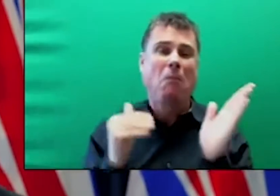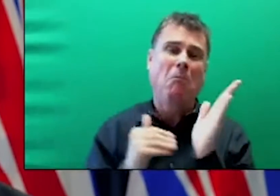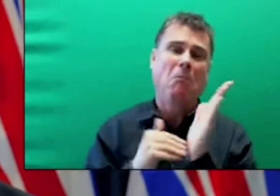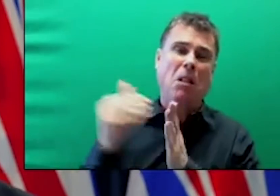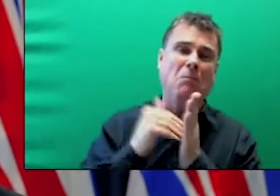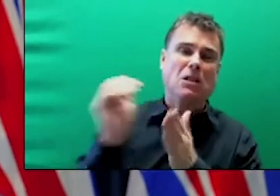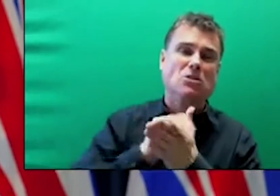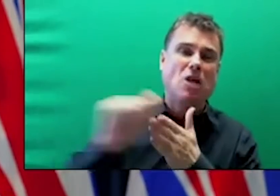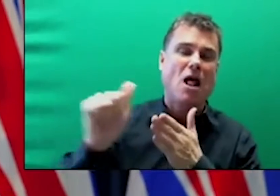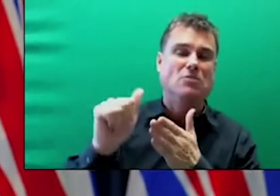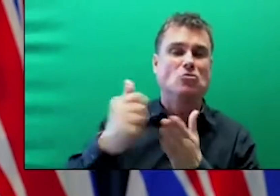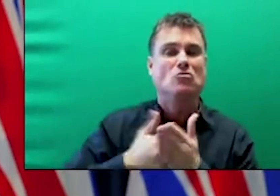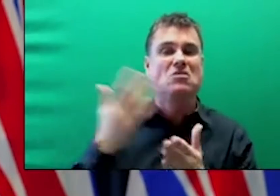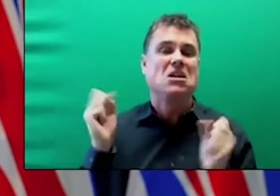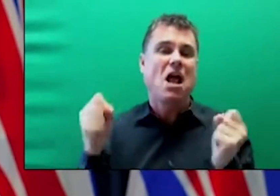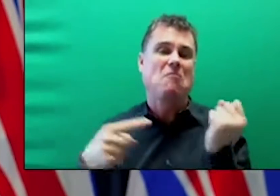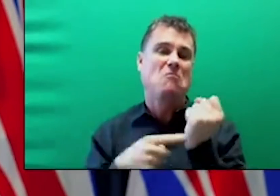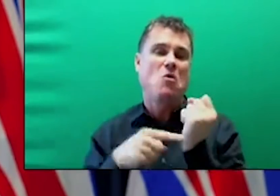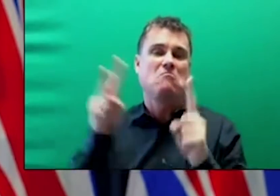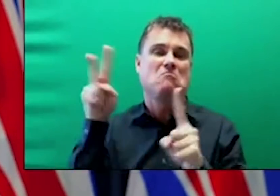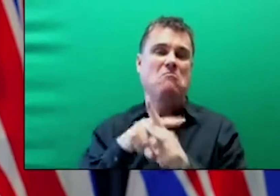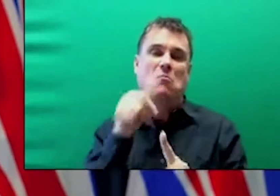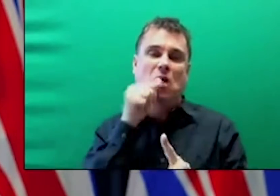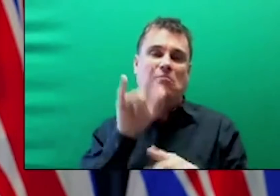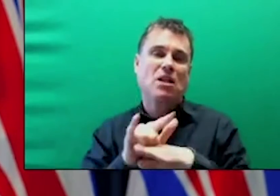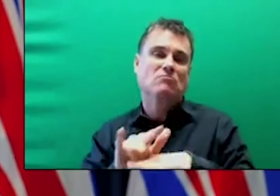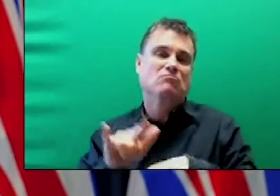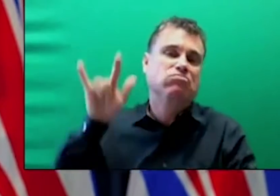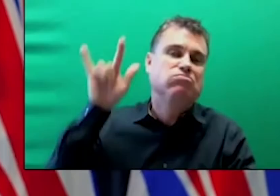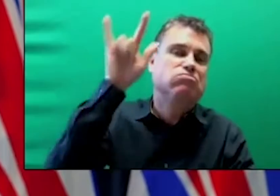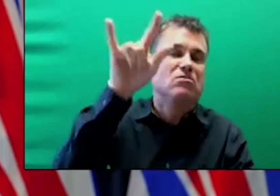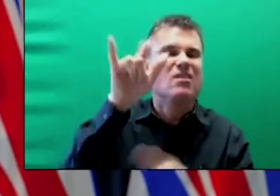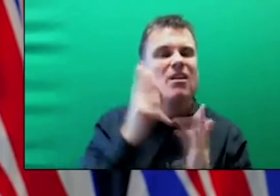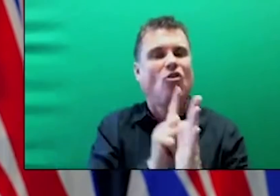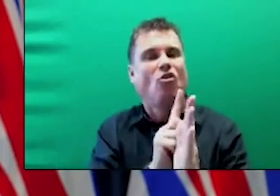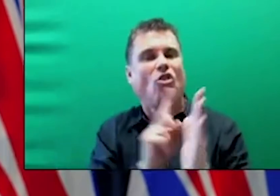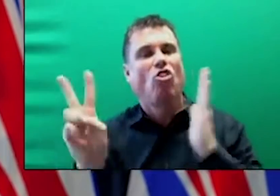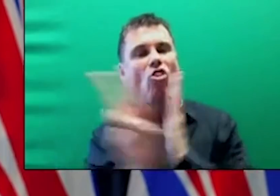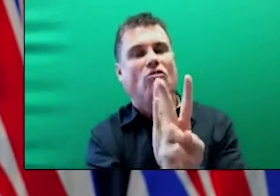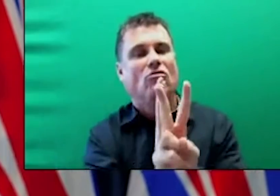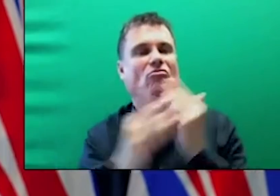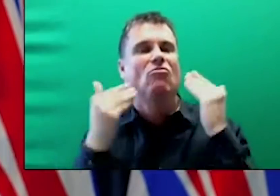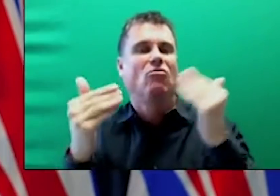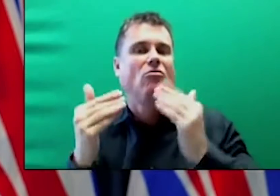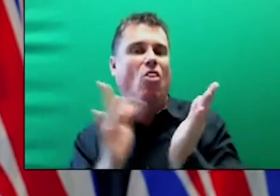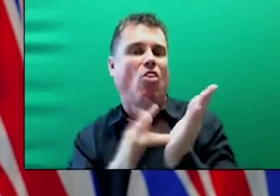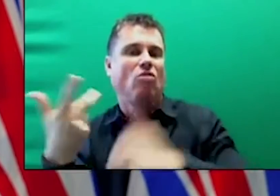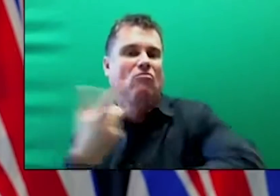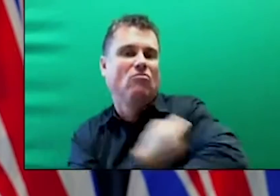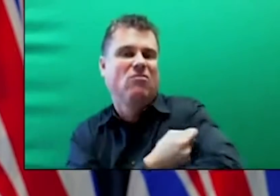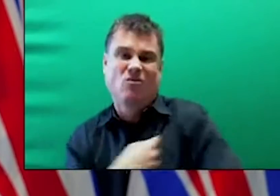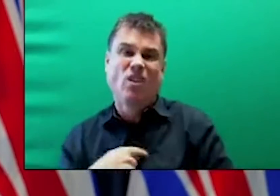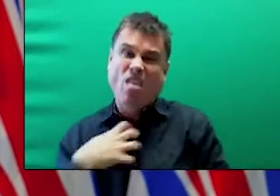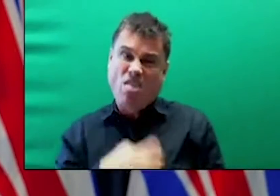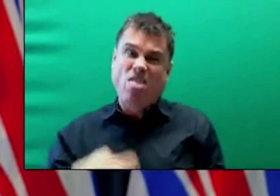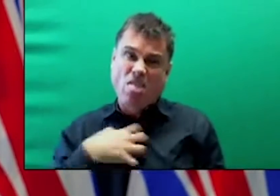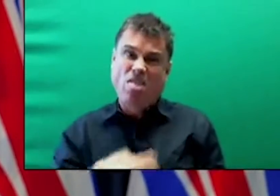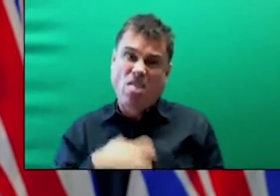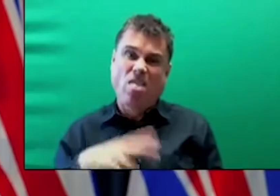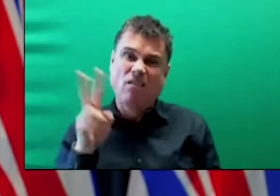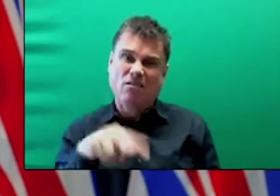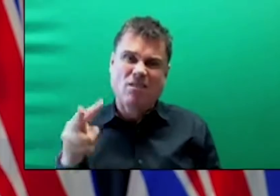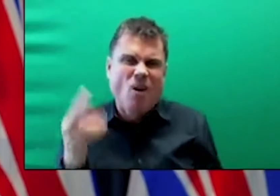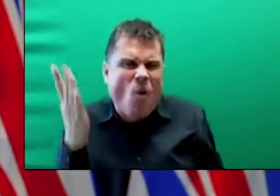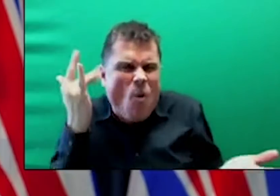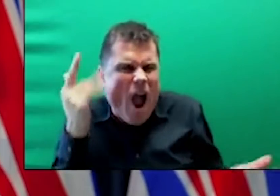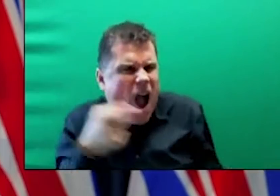Columbians? Well, we can't, and we're not. But what Dr. Henry says regularly is that we are doing our best to